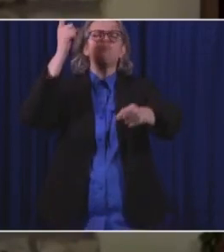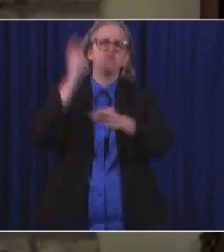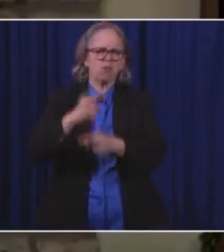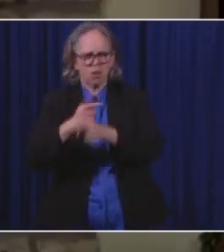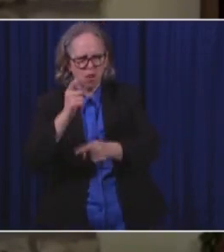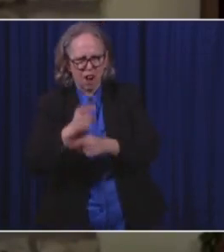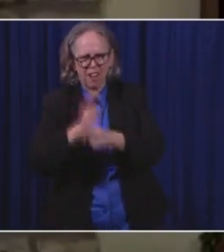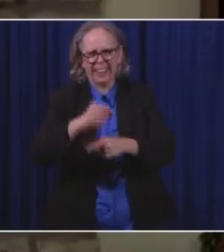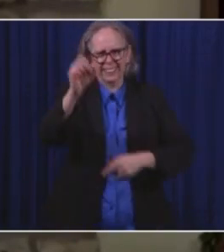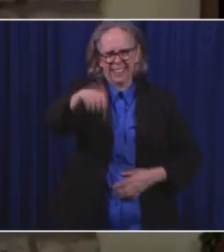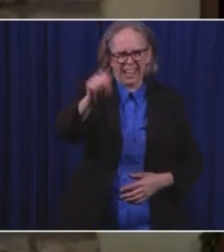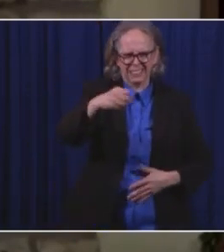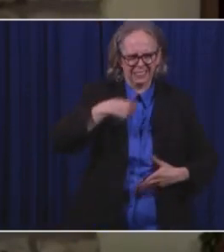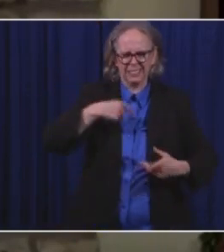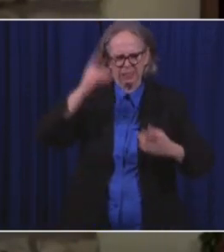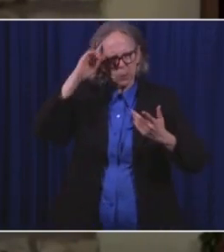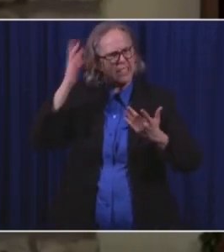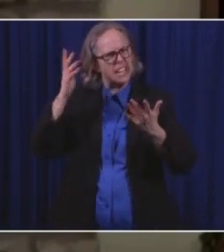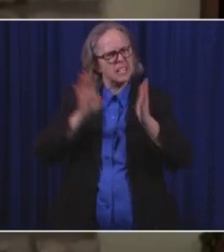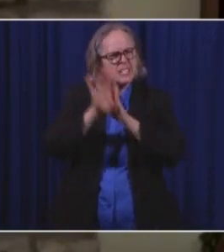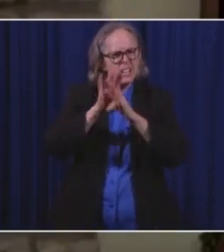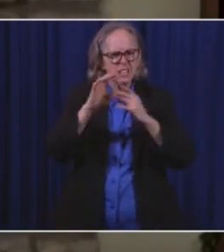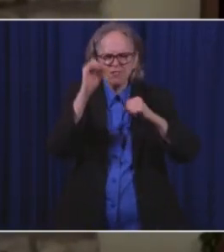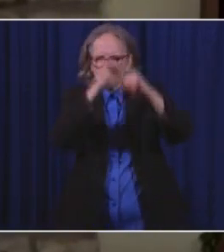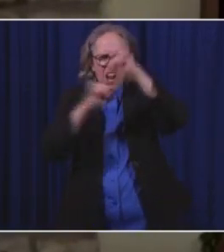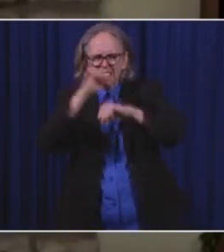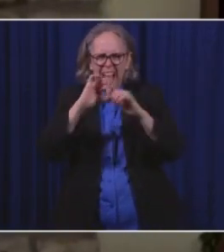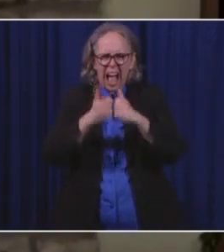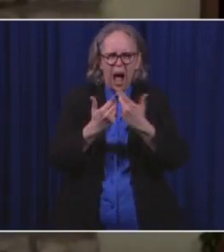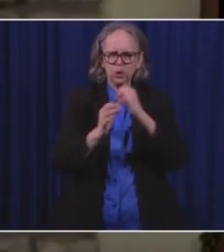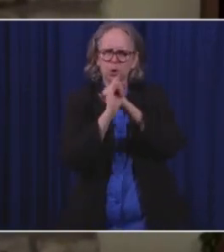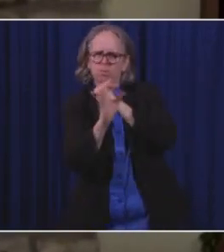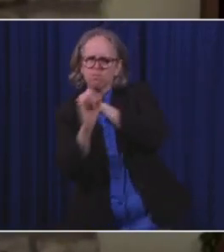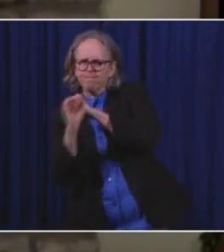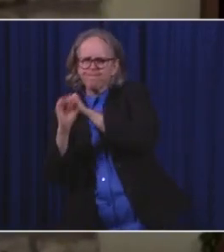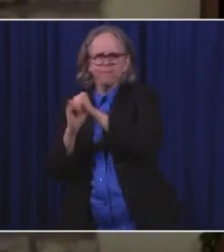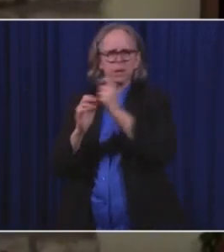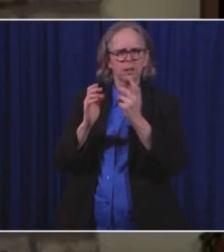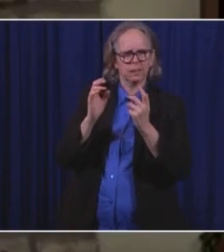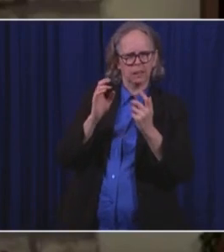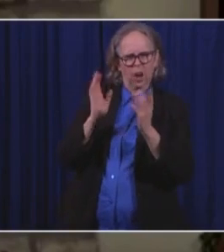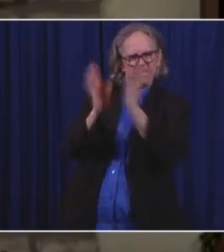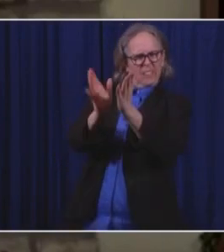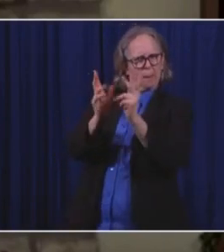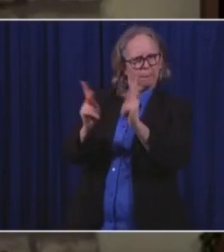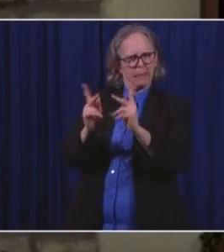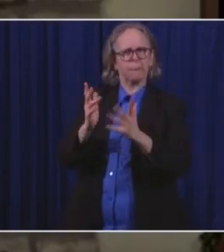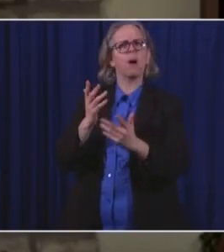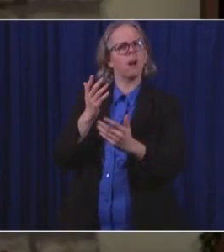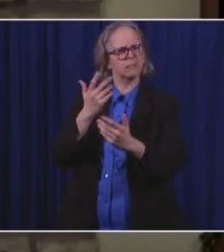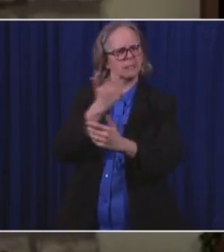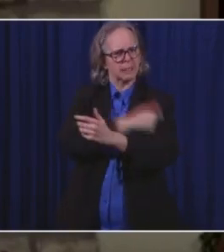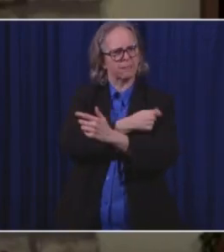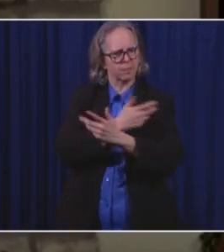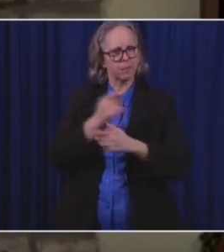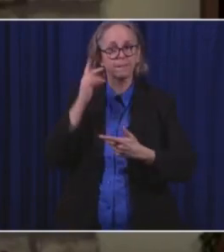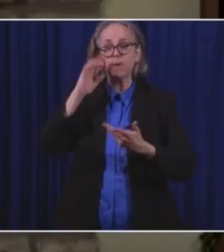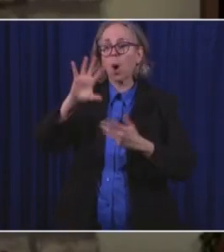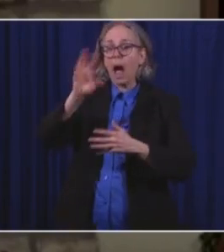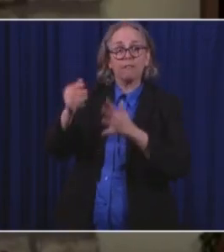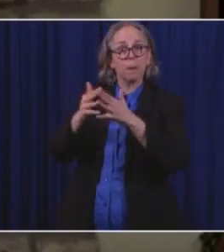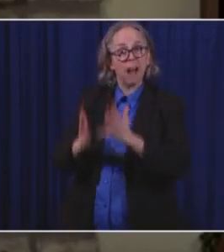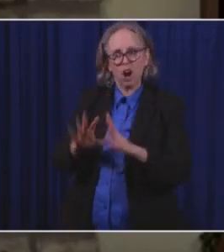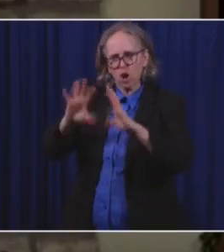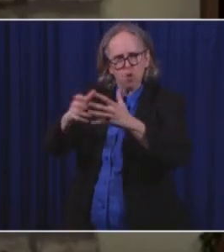We do have a marketing campaign specifically in regard to African Americans. We have also a general marketing campaign